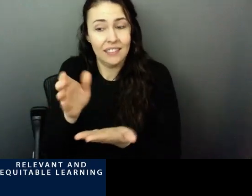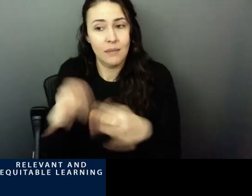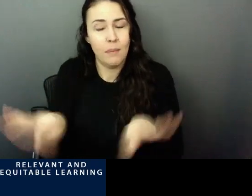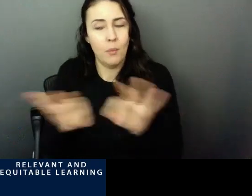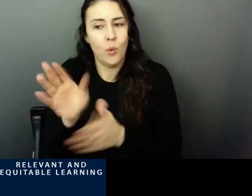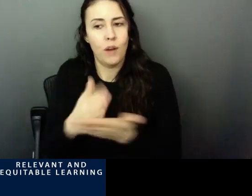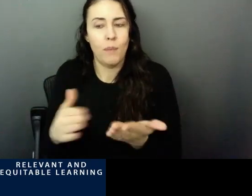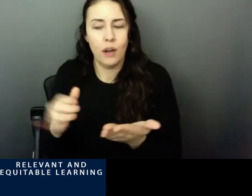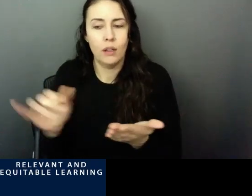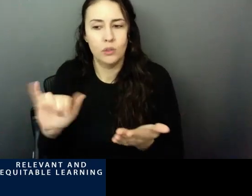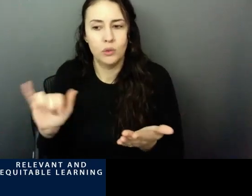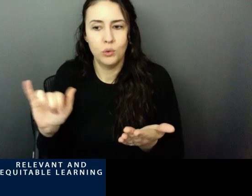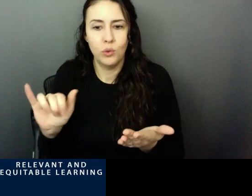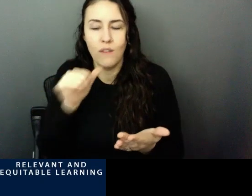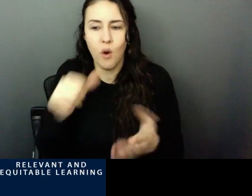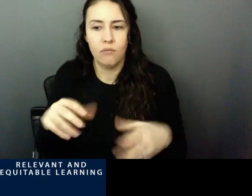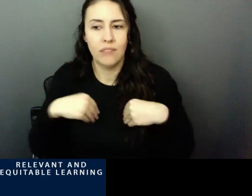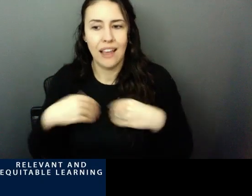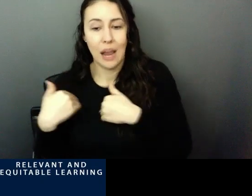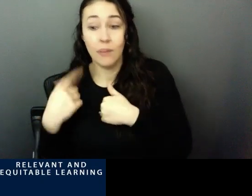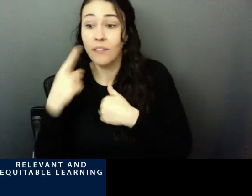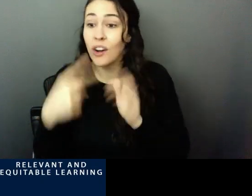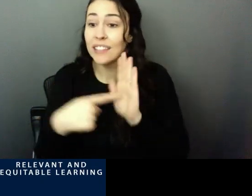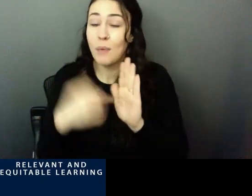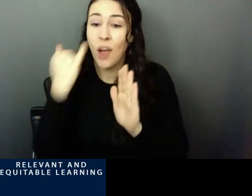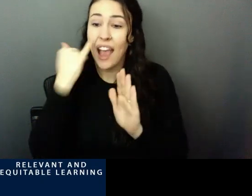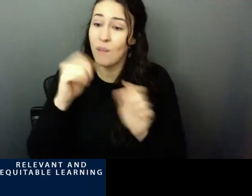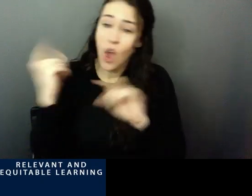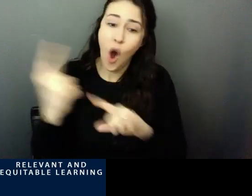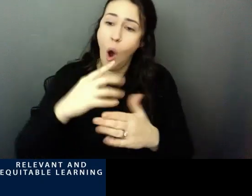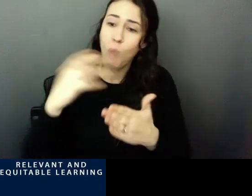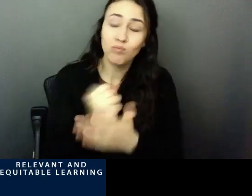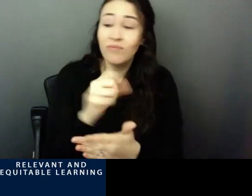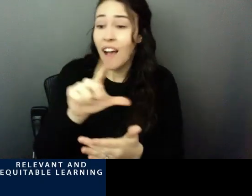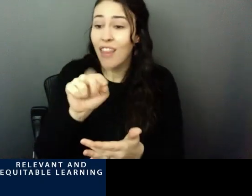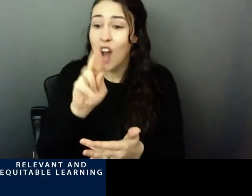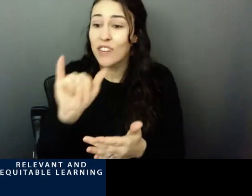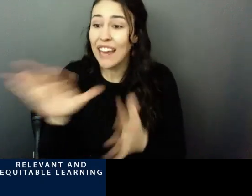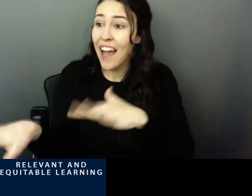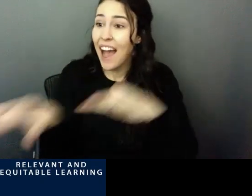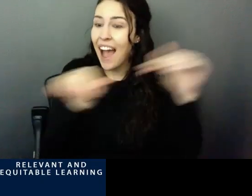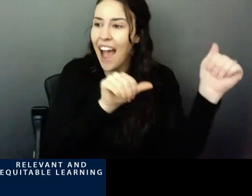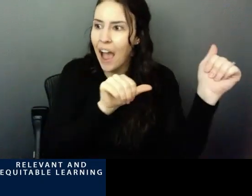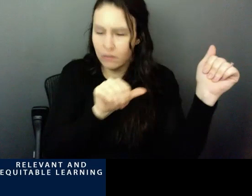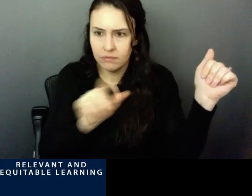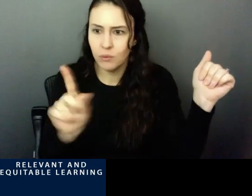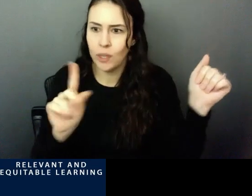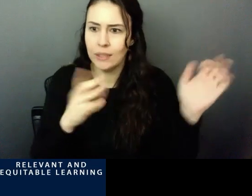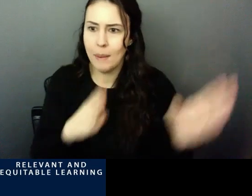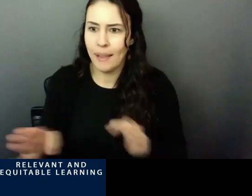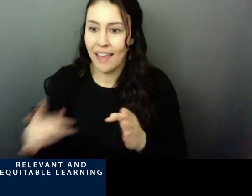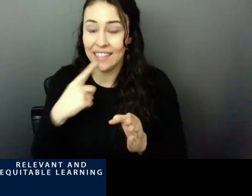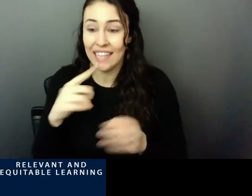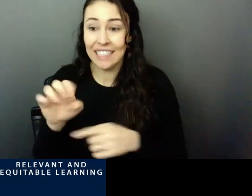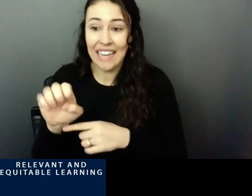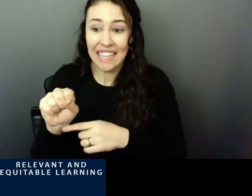for. And really, you know, for example, if we all win the lottery and leave, right? Where's the plan in place to say that ESL is going to be